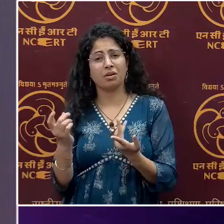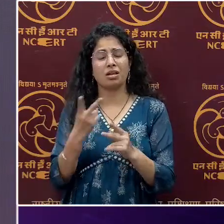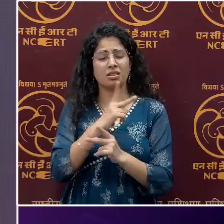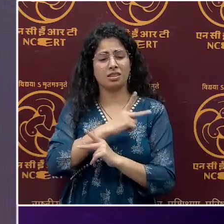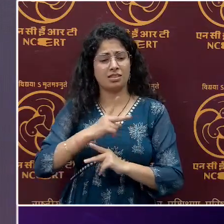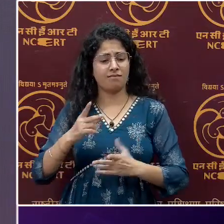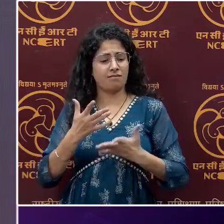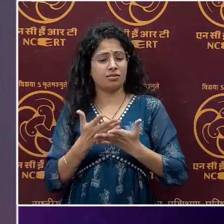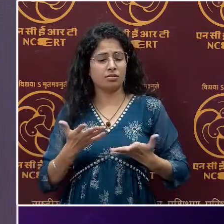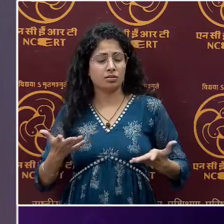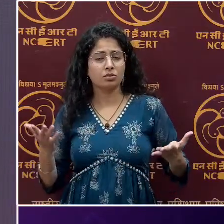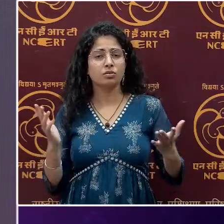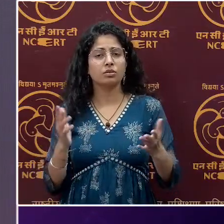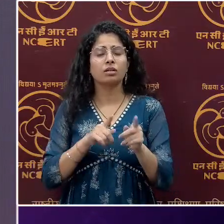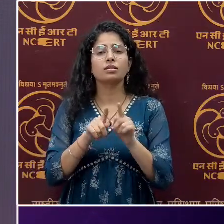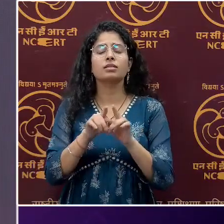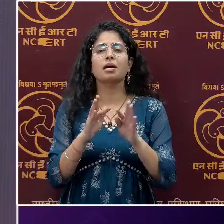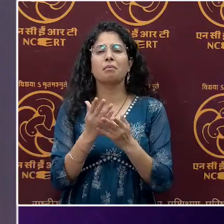like sati